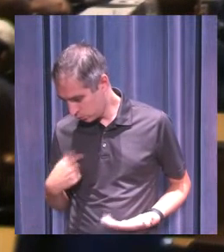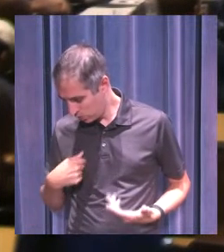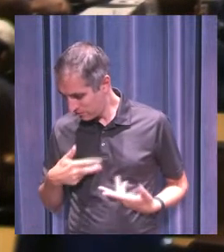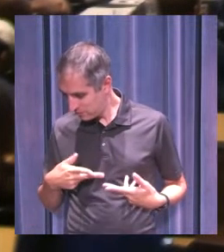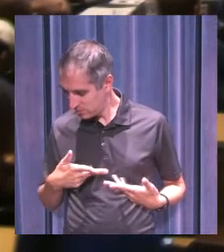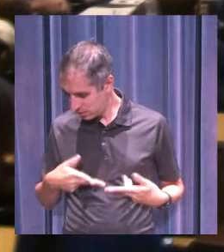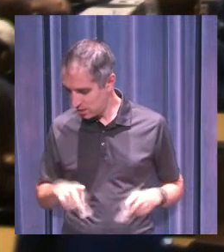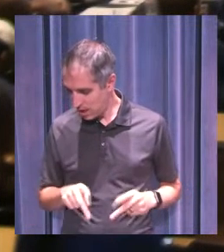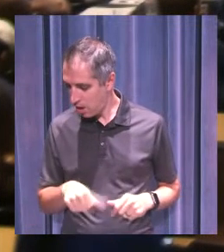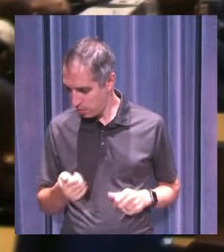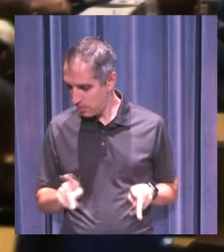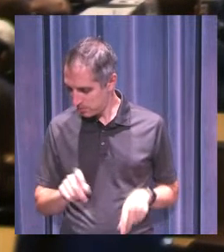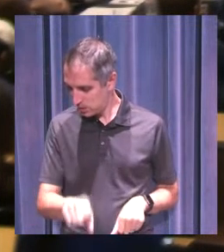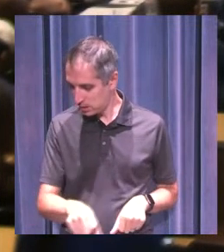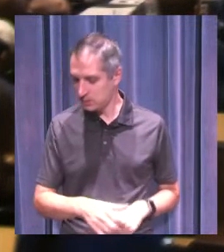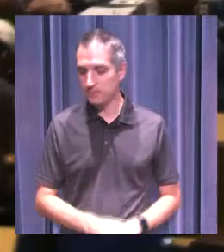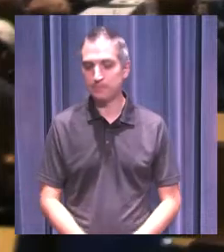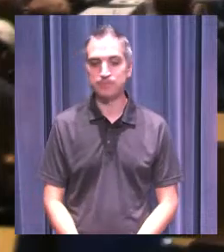Please carry on.